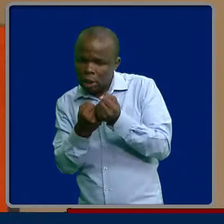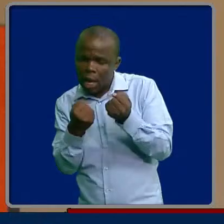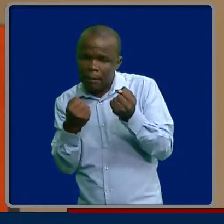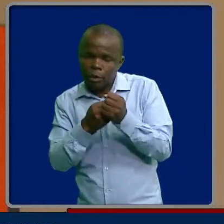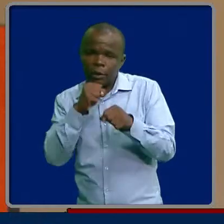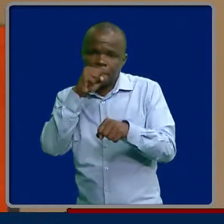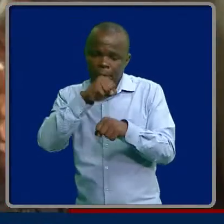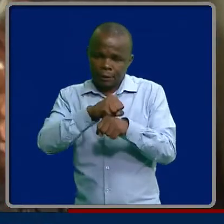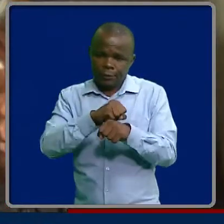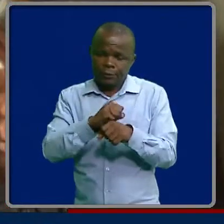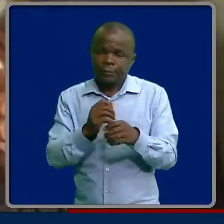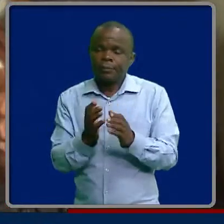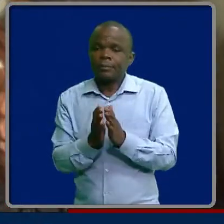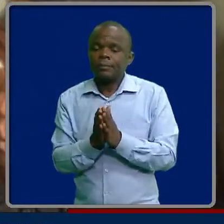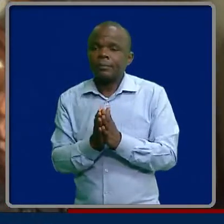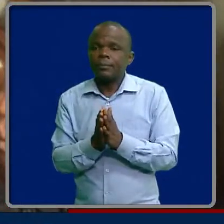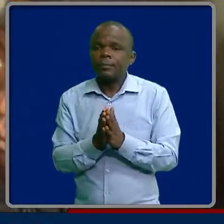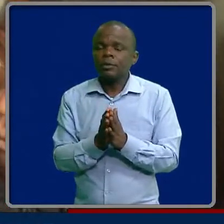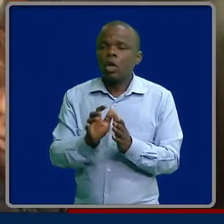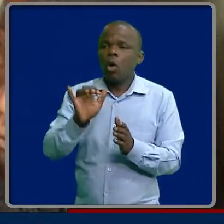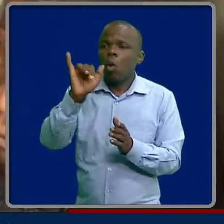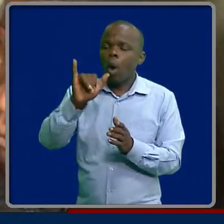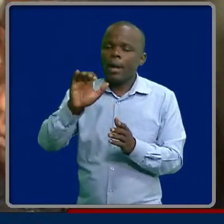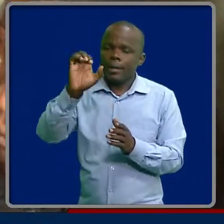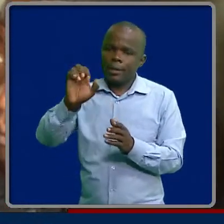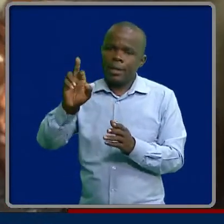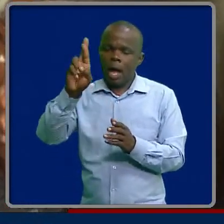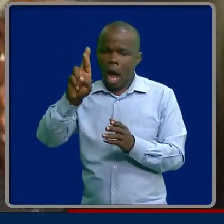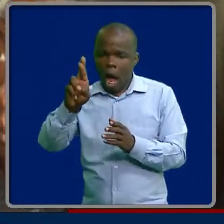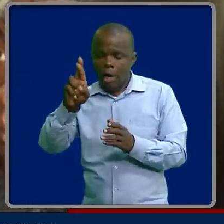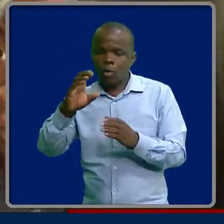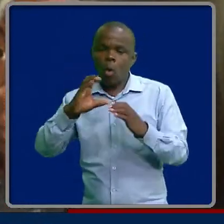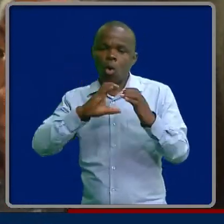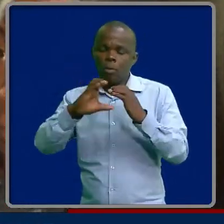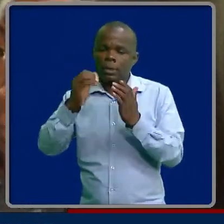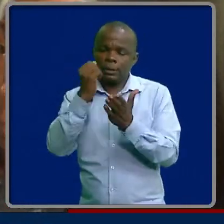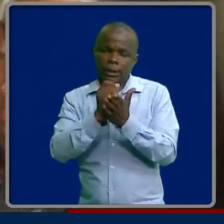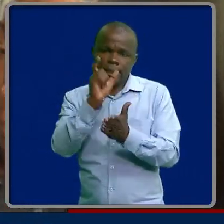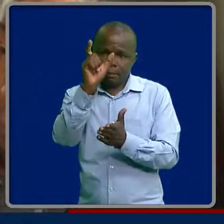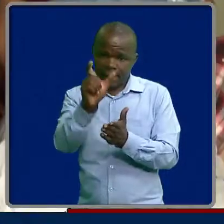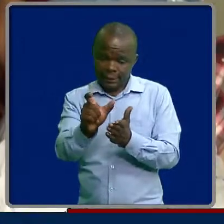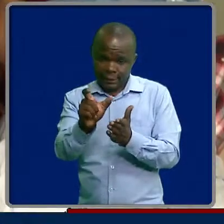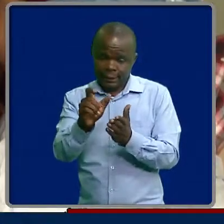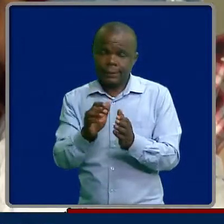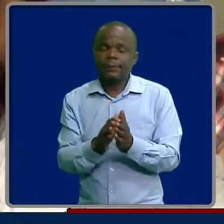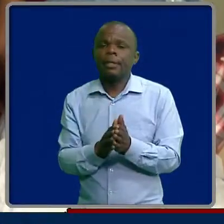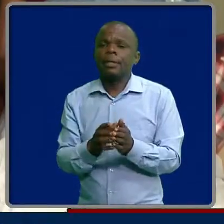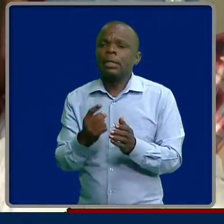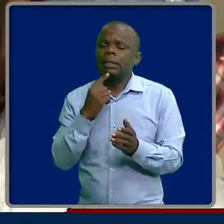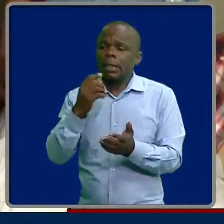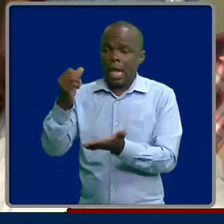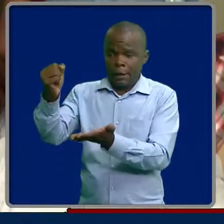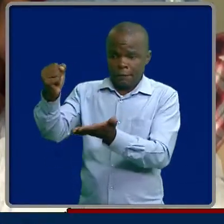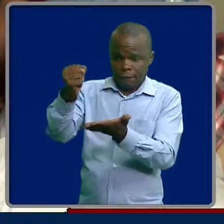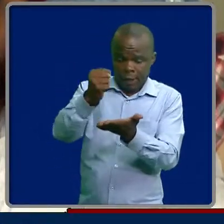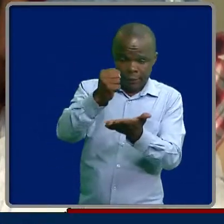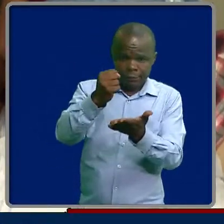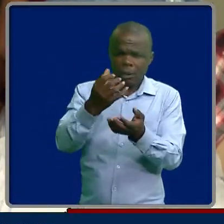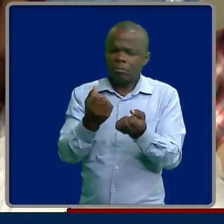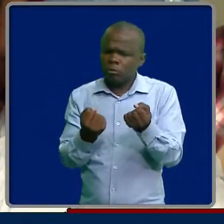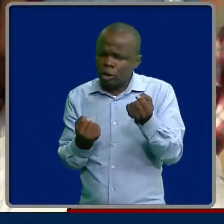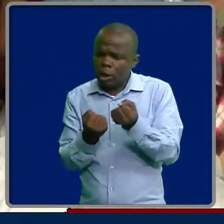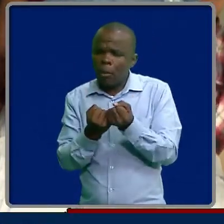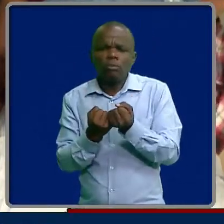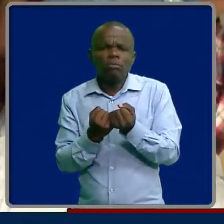they receive funding. The YERF Communications Officer Sihlang Chele says the fund supports almost all types